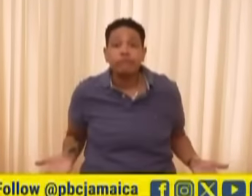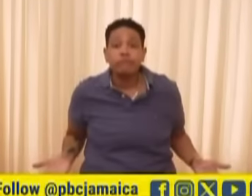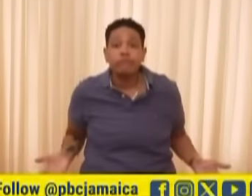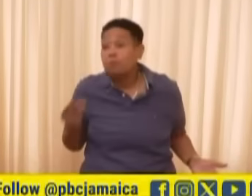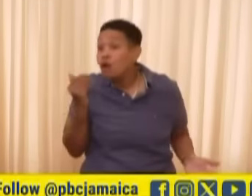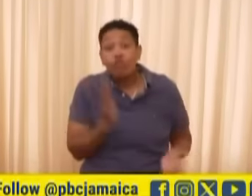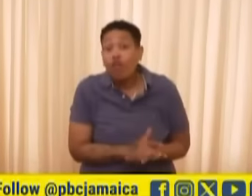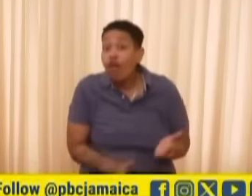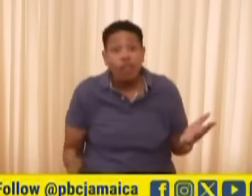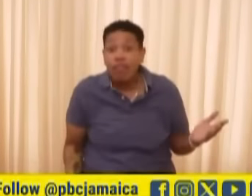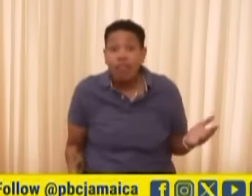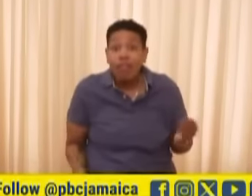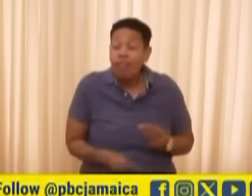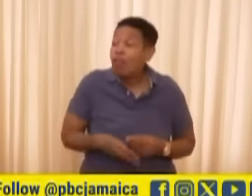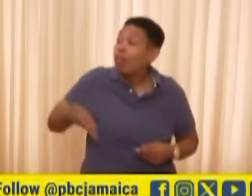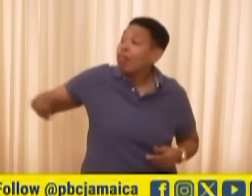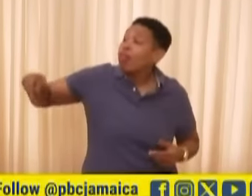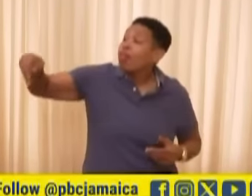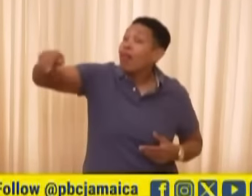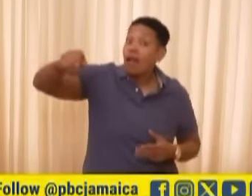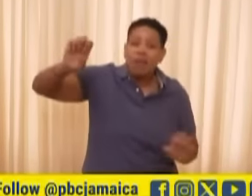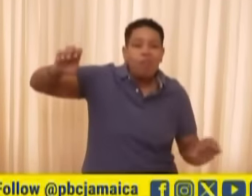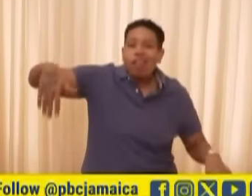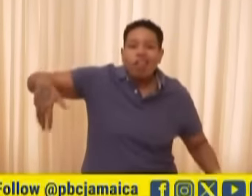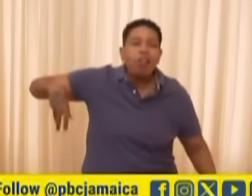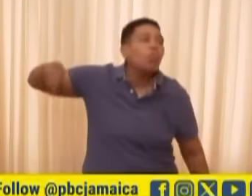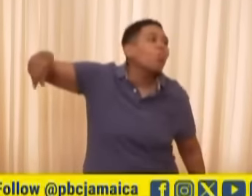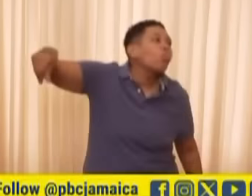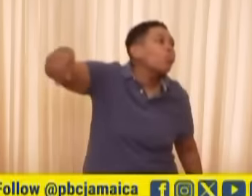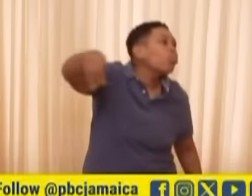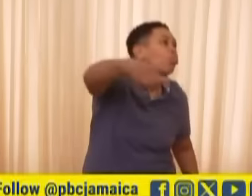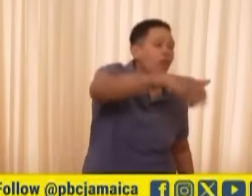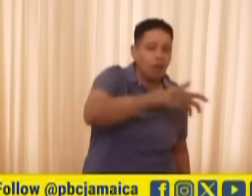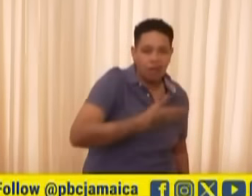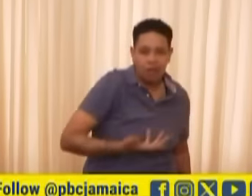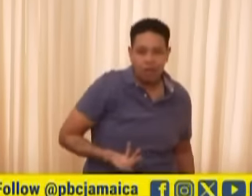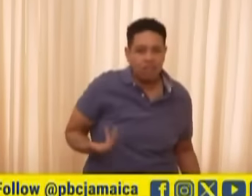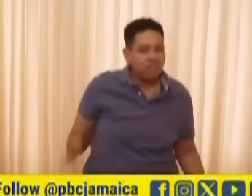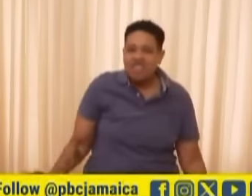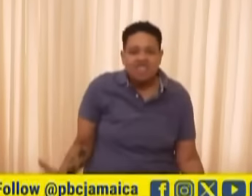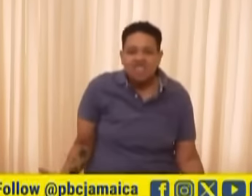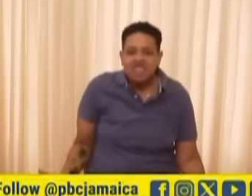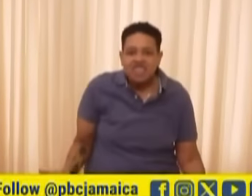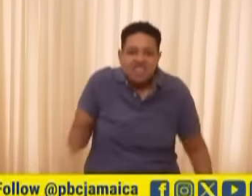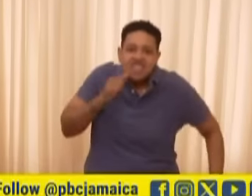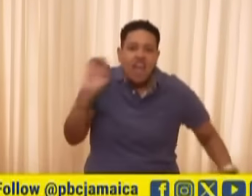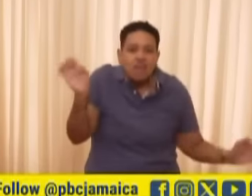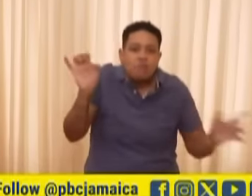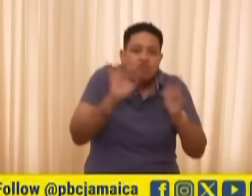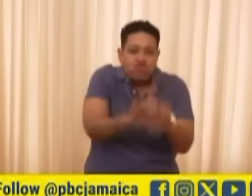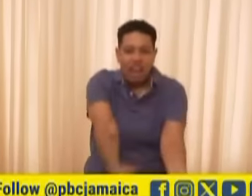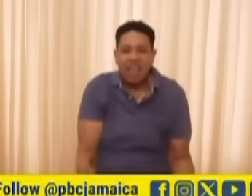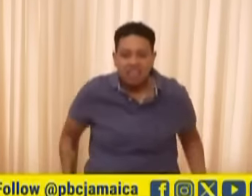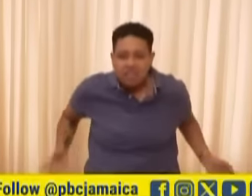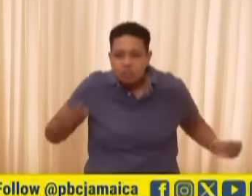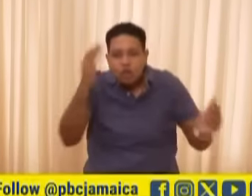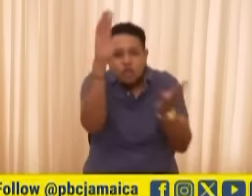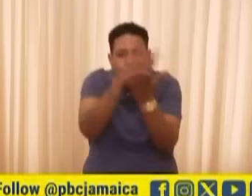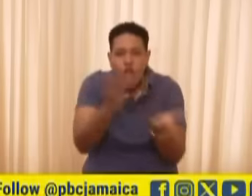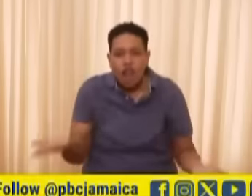SGR on other issues that are not emergency related.